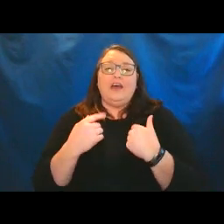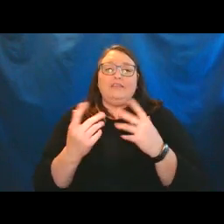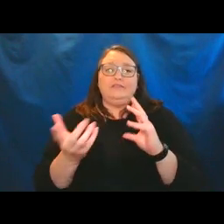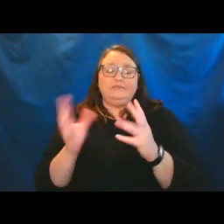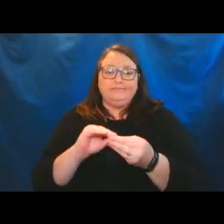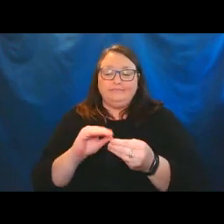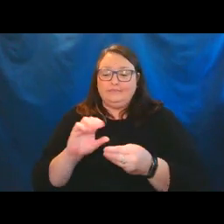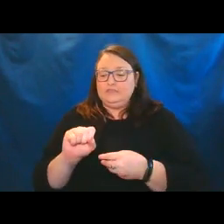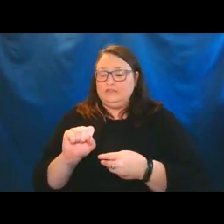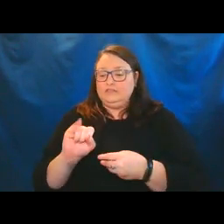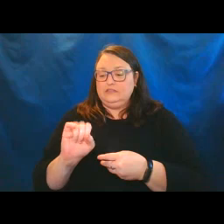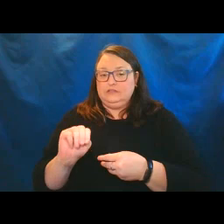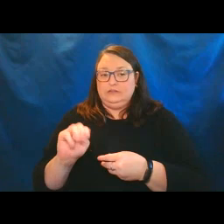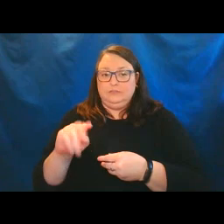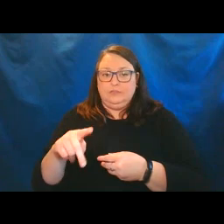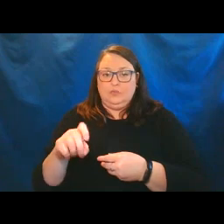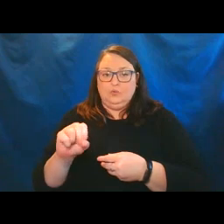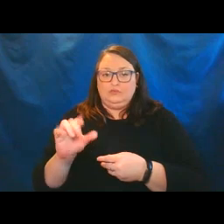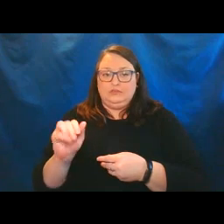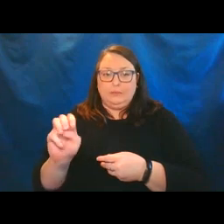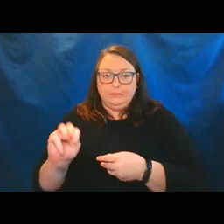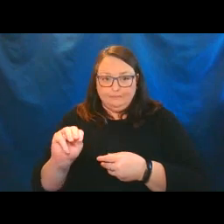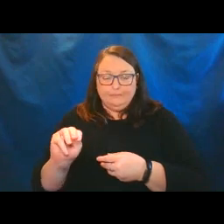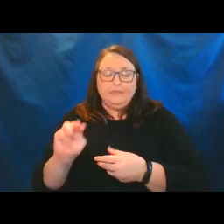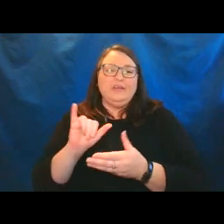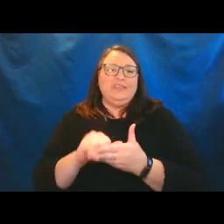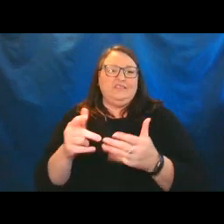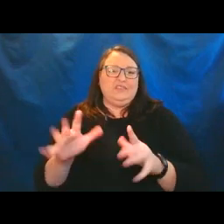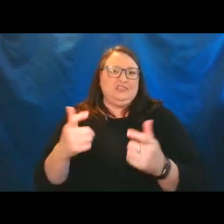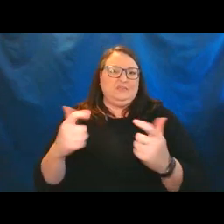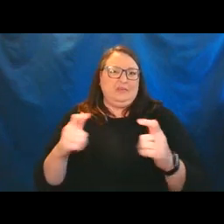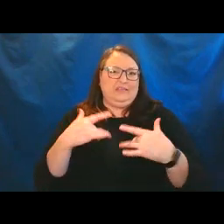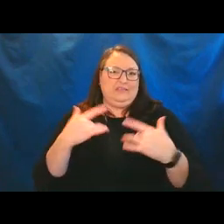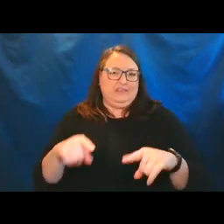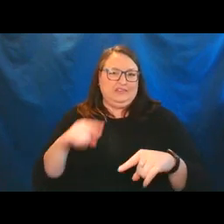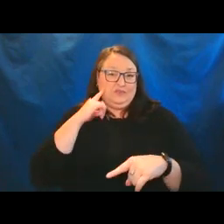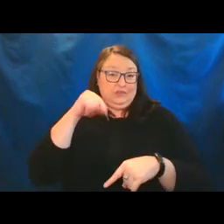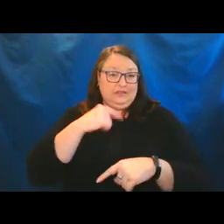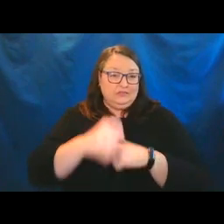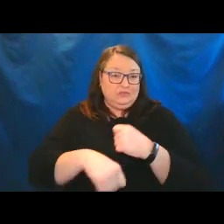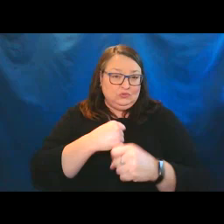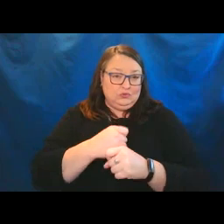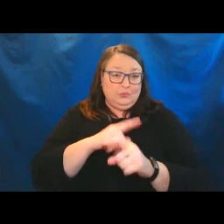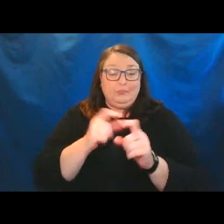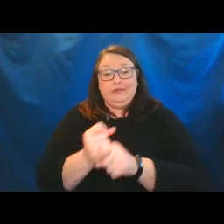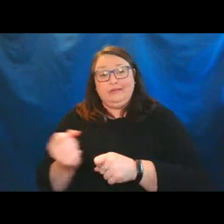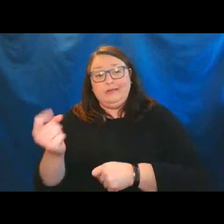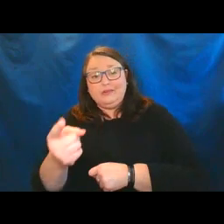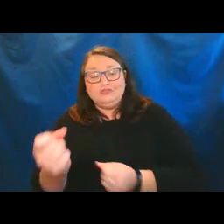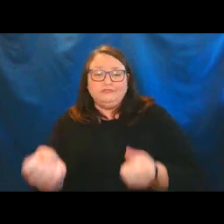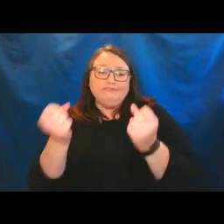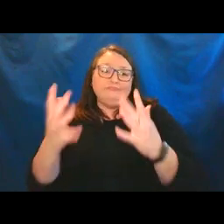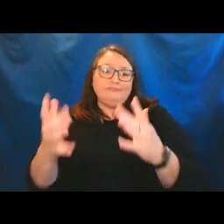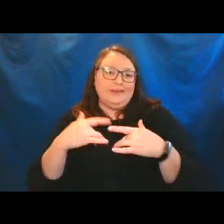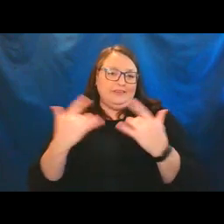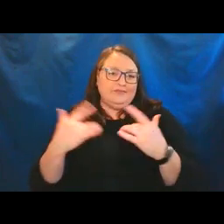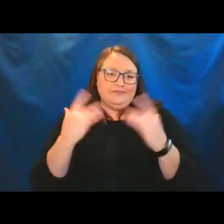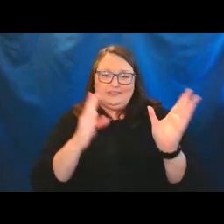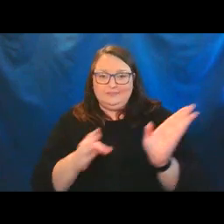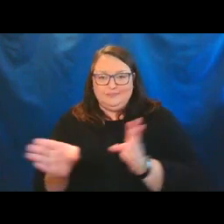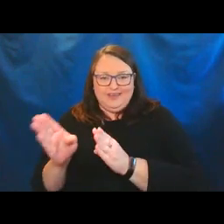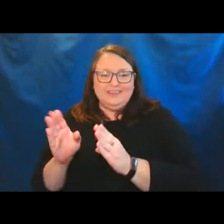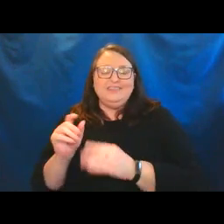wrap up the big events for this year. But we have a full calendar of events planned for next year. If